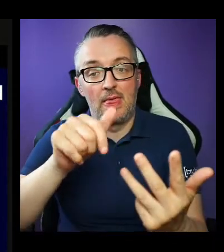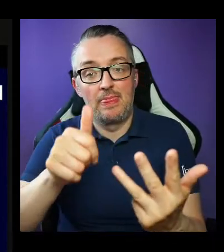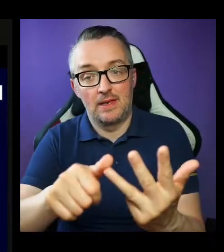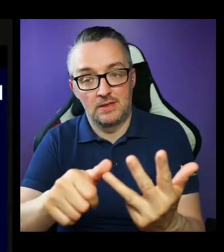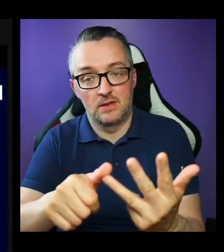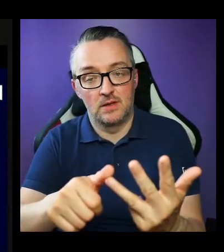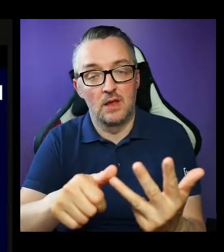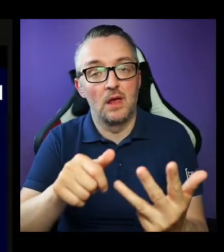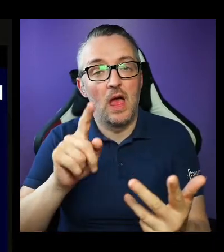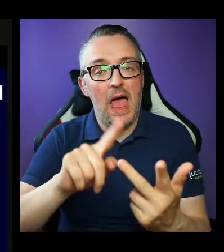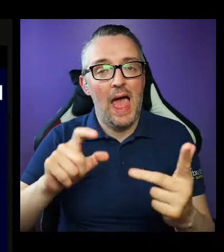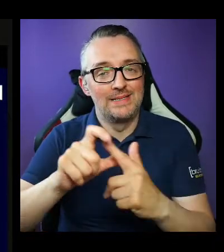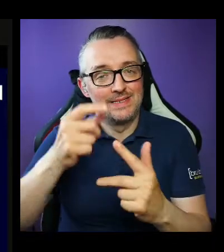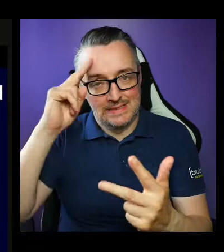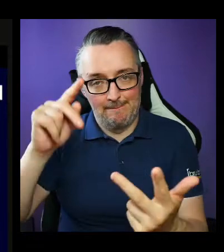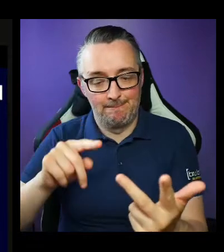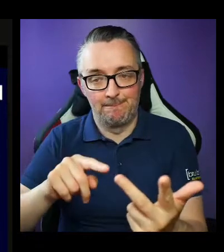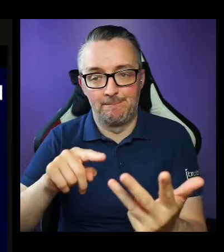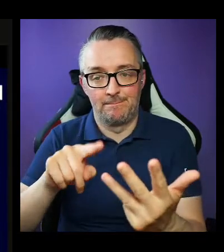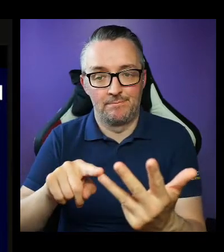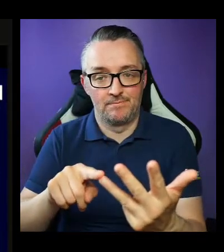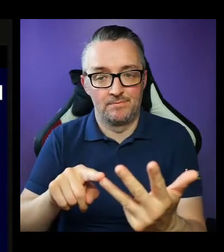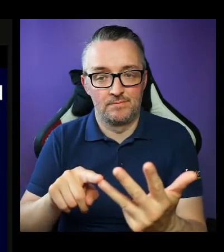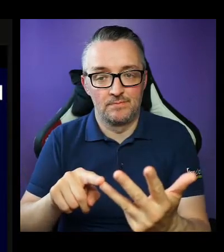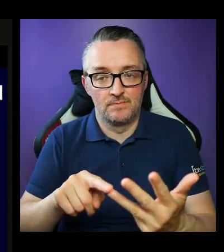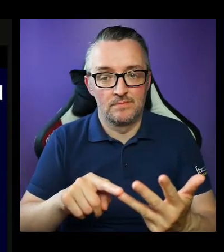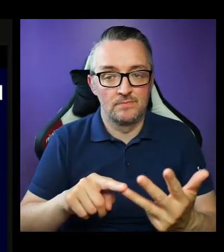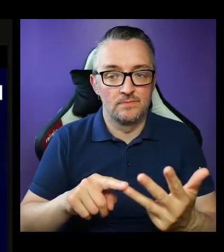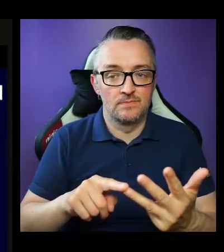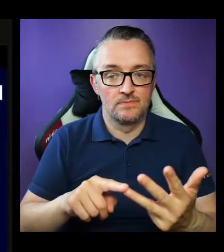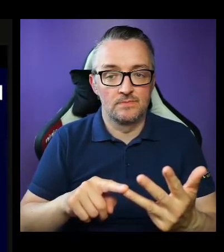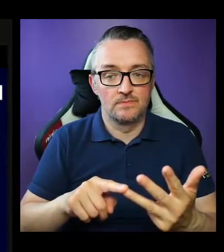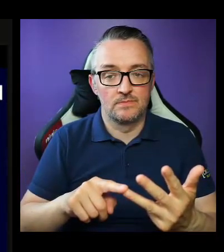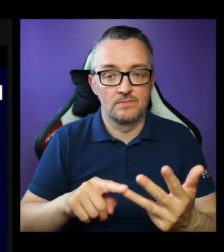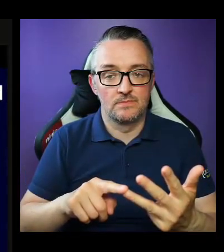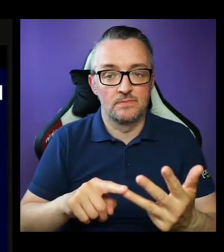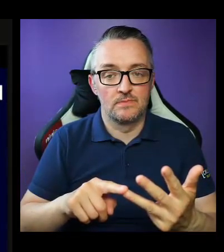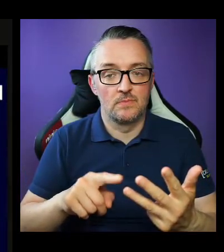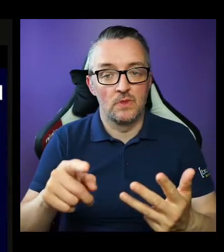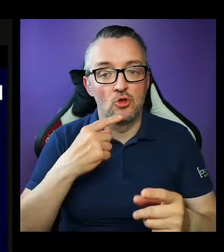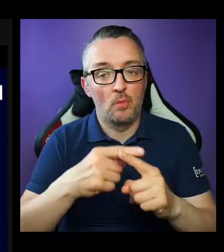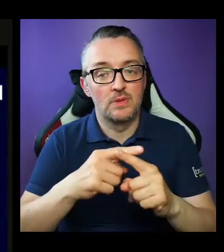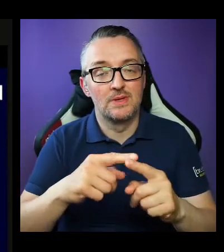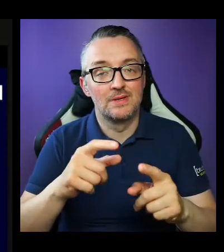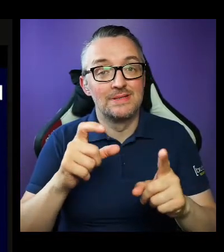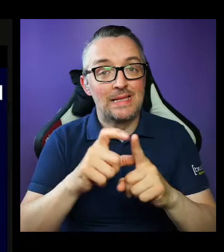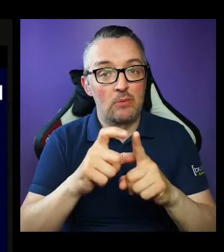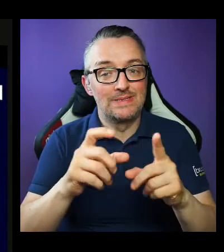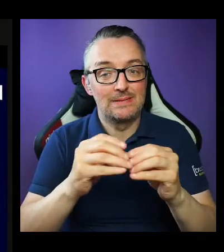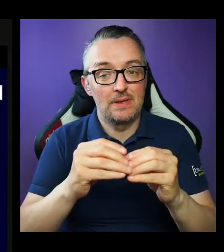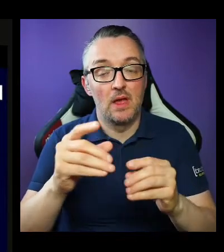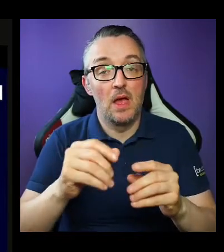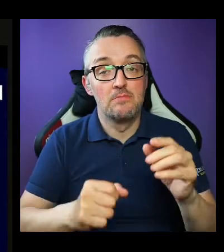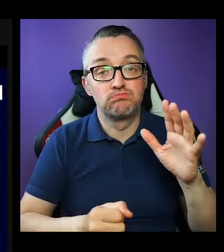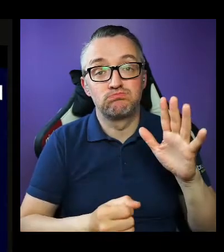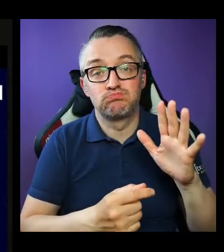and then the identifying name. And one thing to keep in mind when it comes to DynamoDB is that the primary